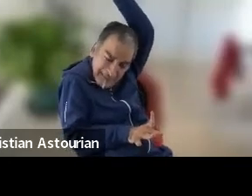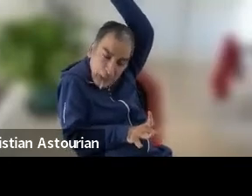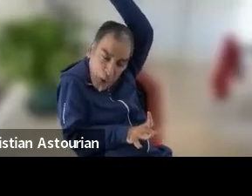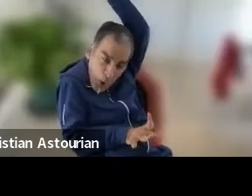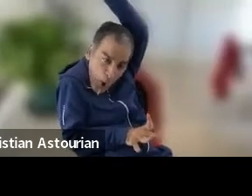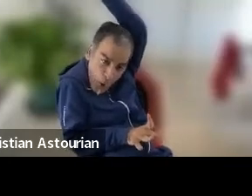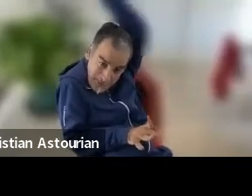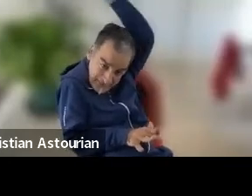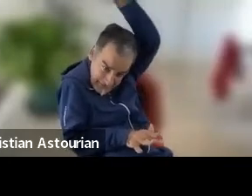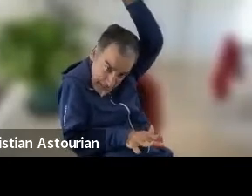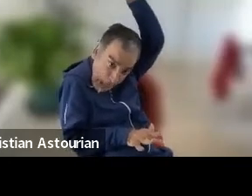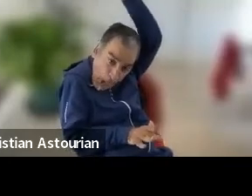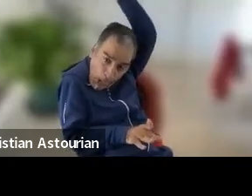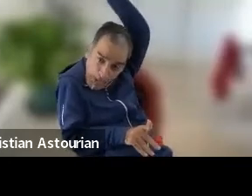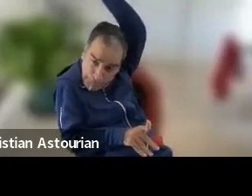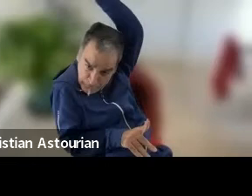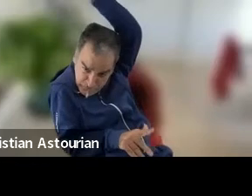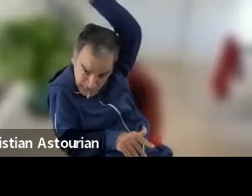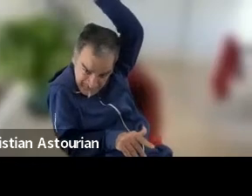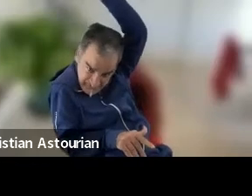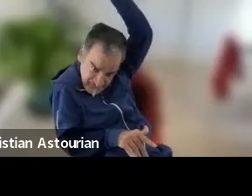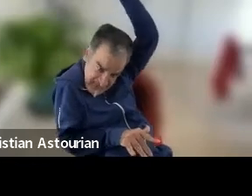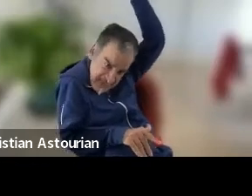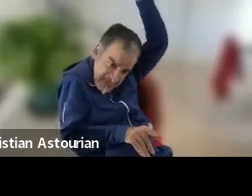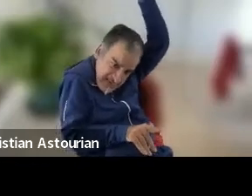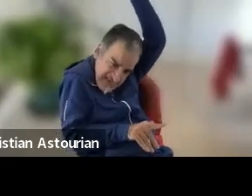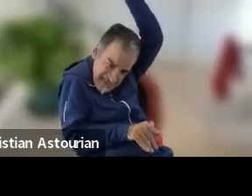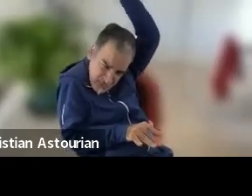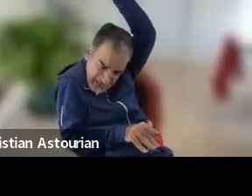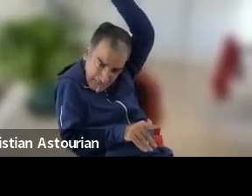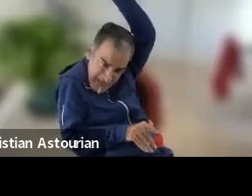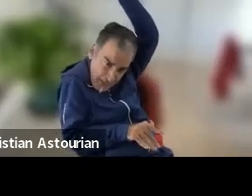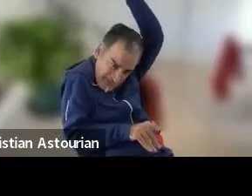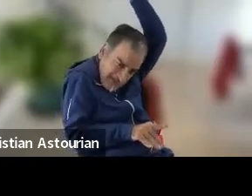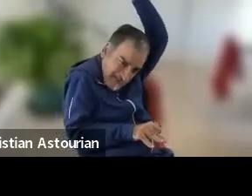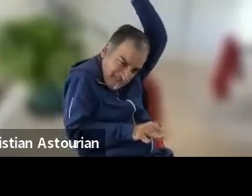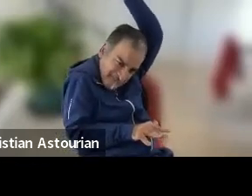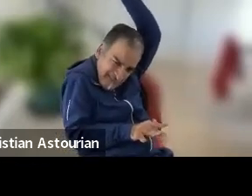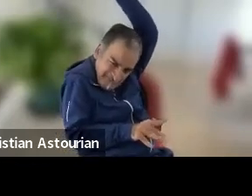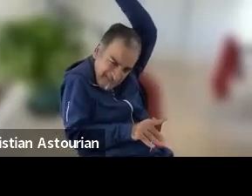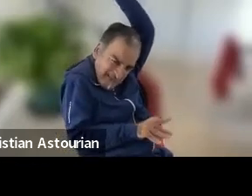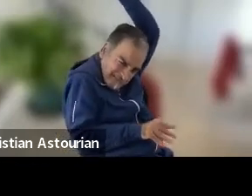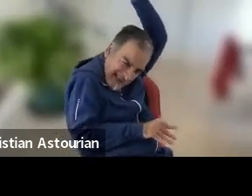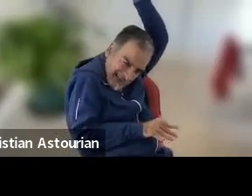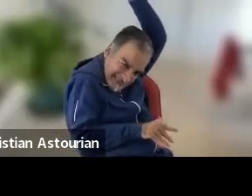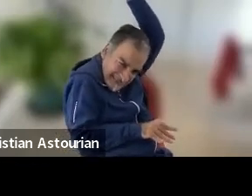be the only opportunity. It's all about